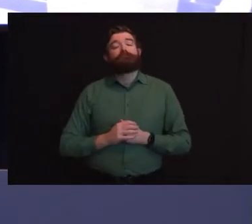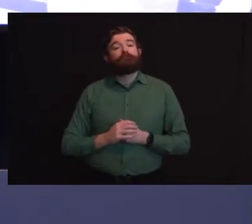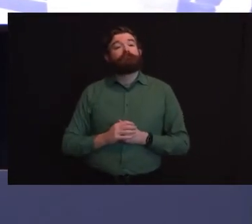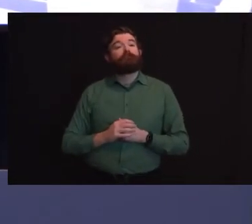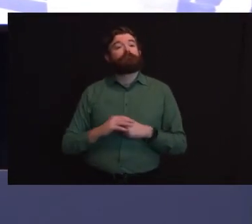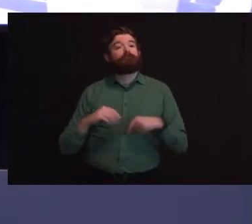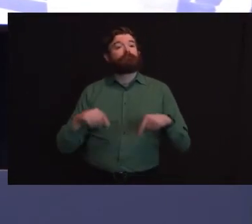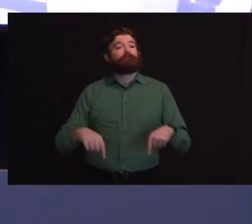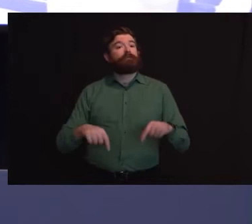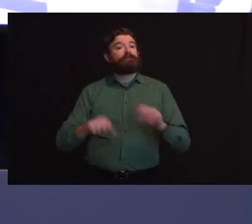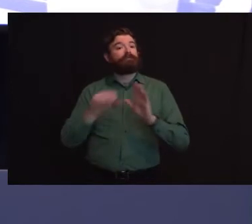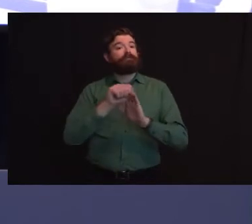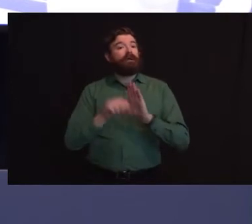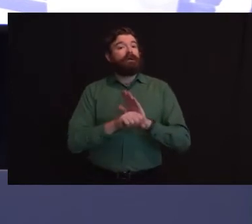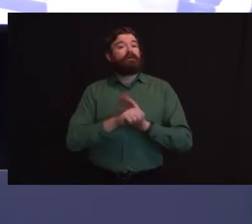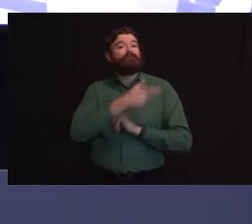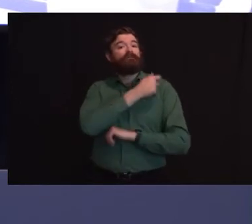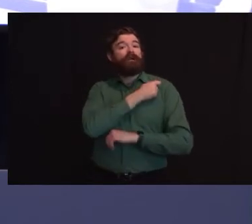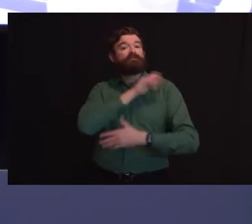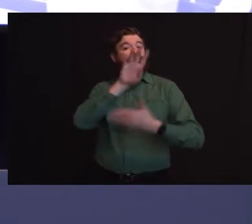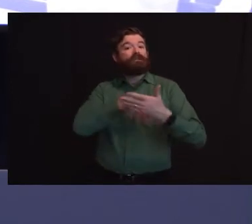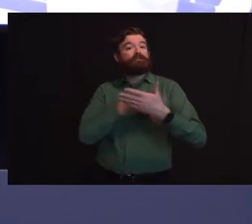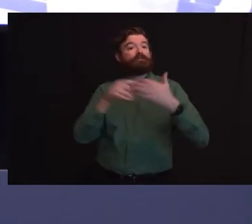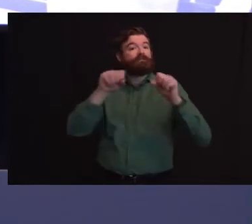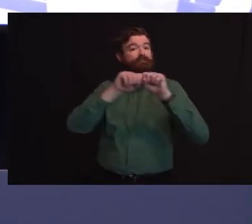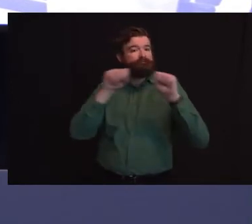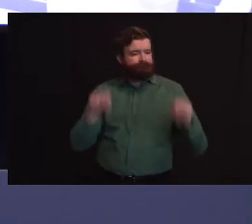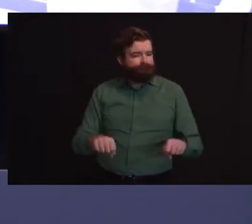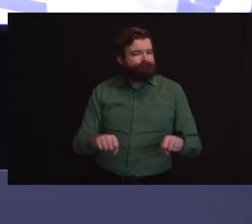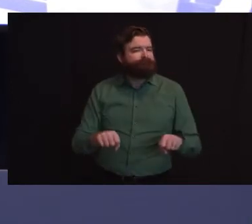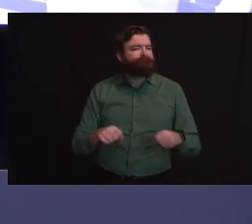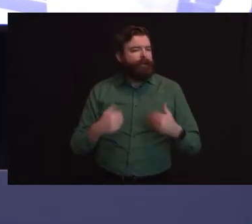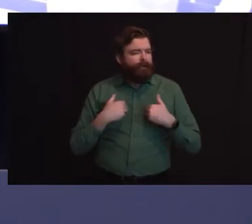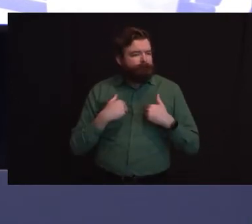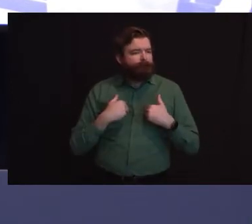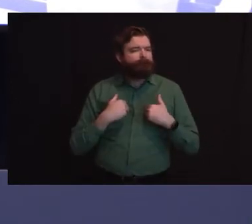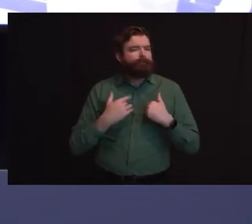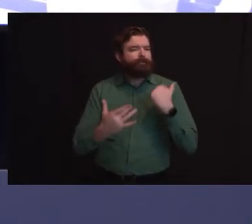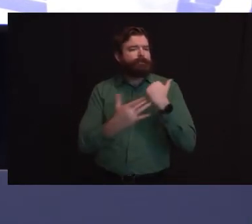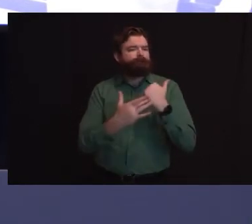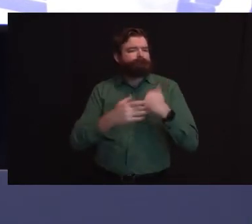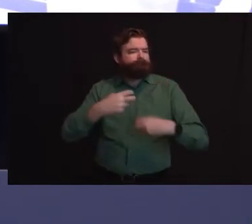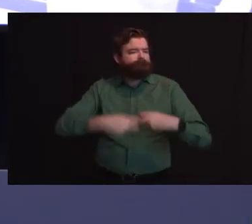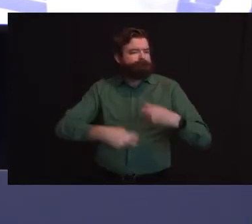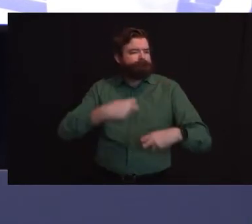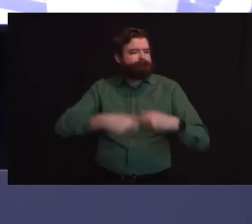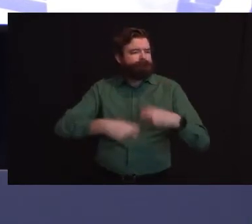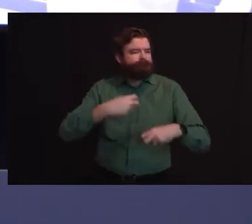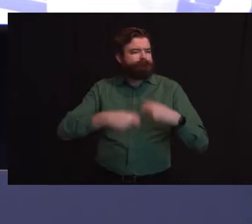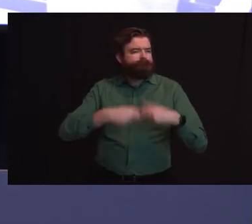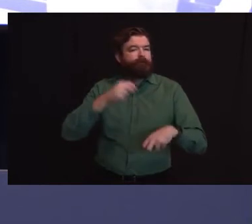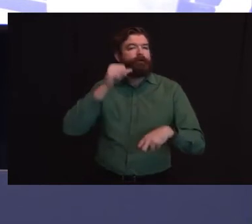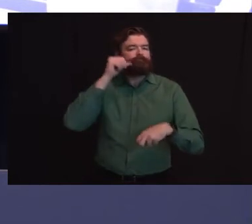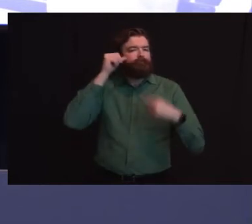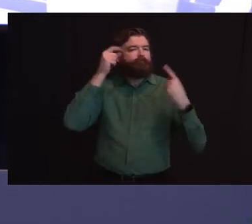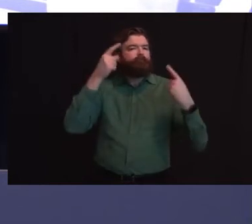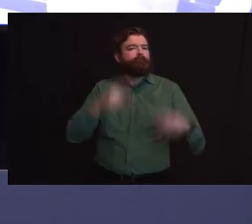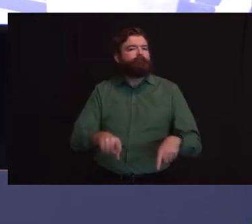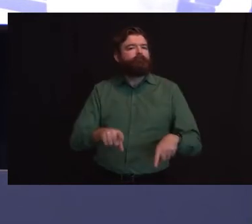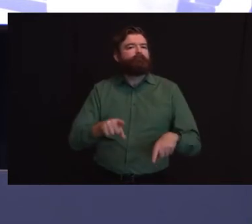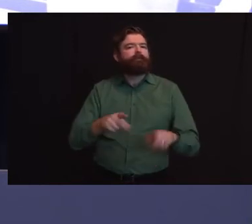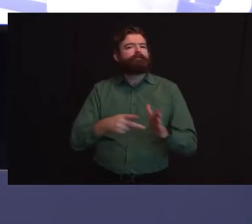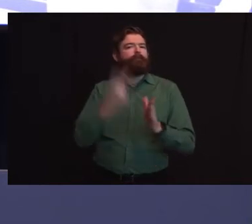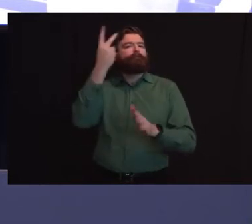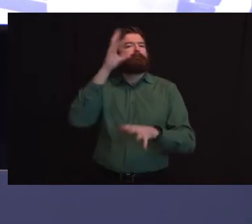system experienced technical issues that caused double booking appointments yesterday. Unfortunately, we needed to cancel a